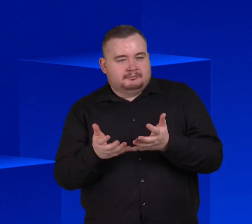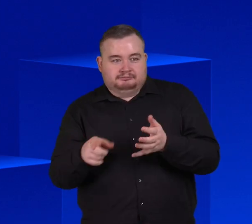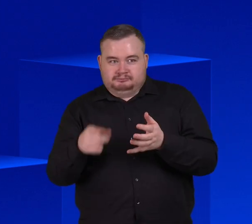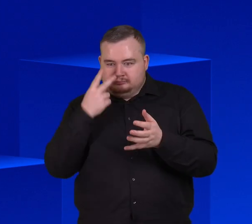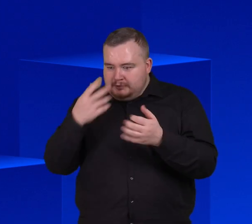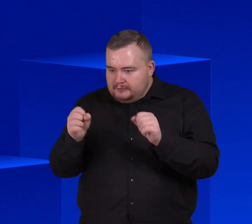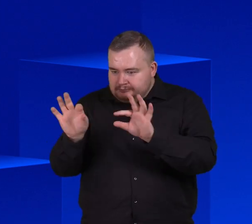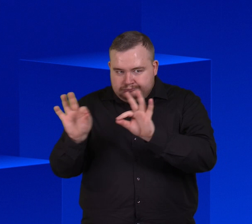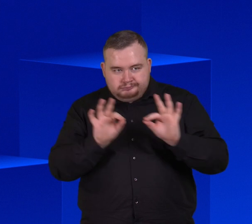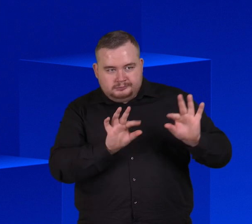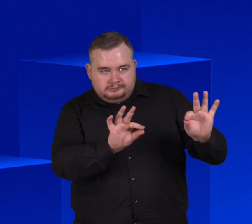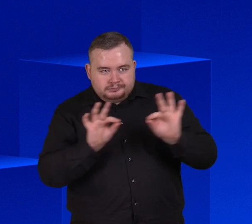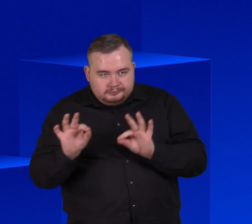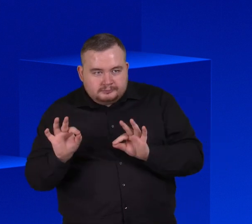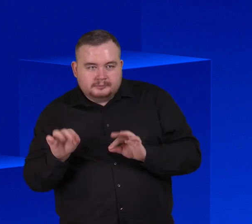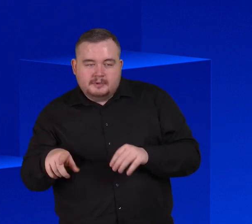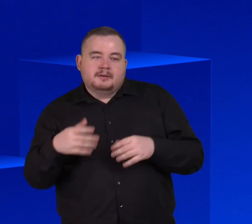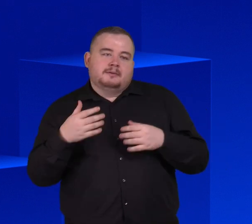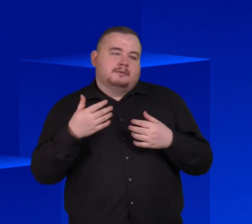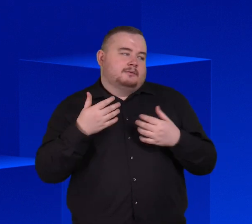at local level as possible.